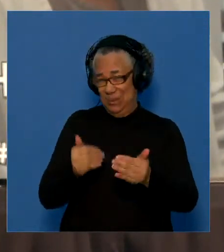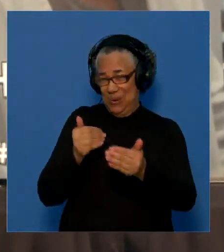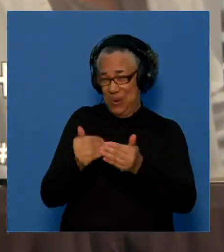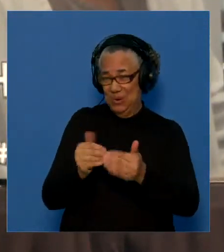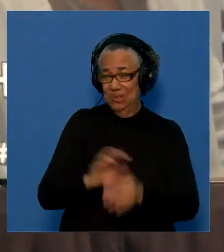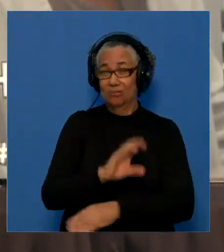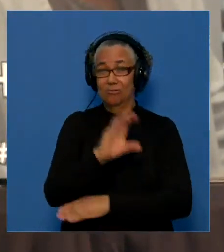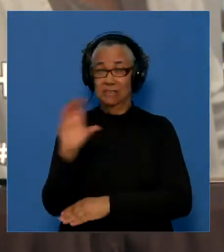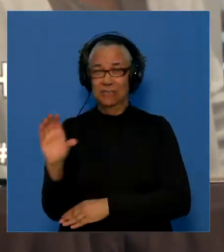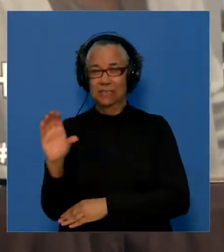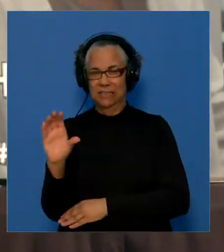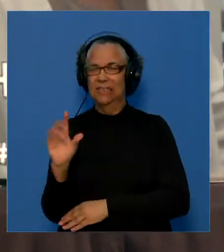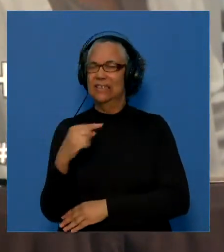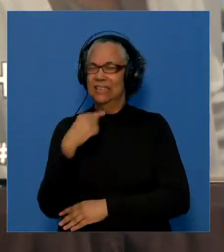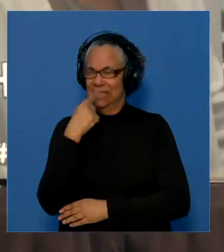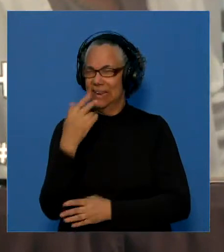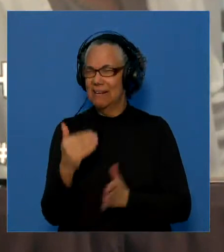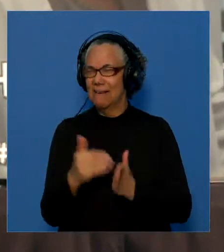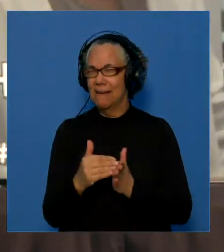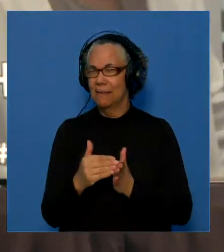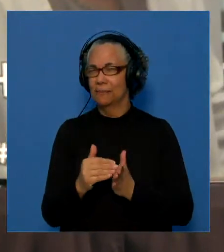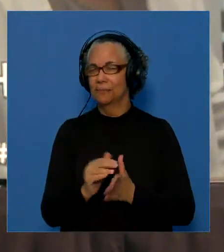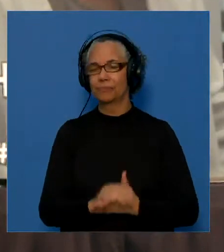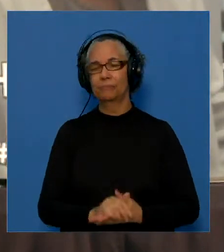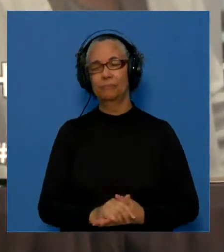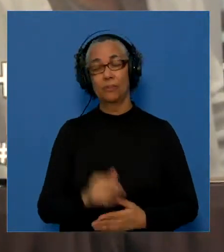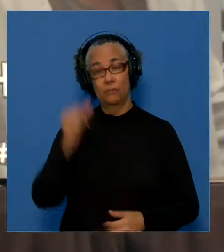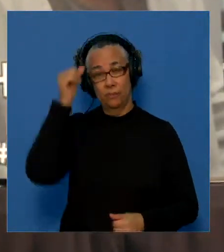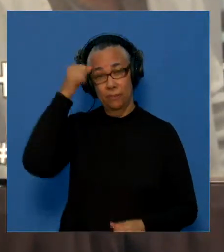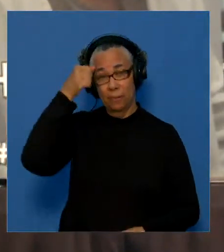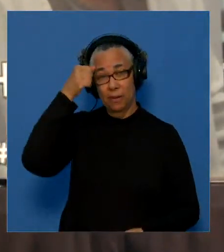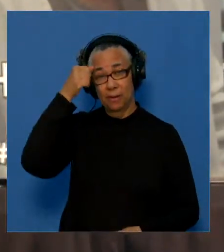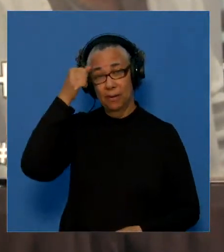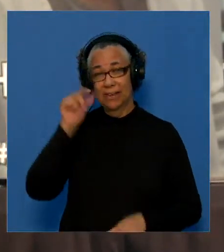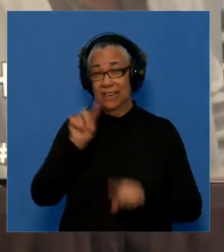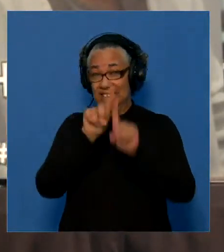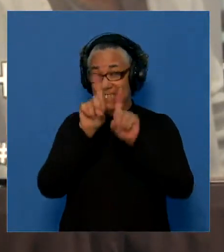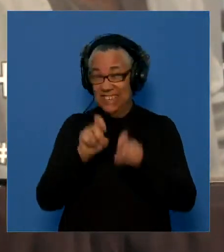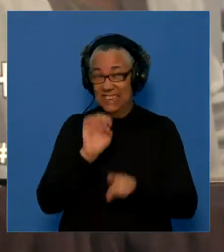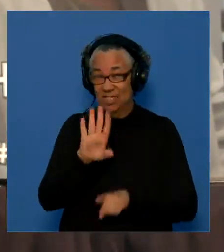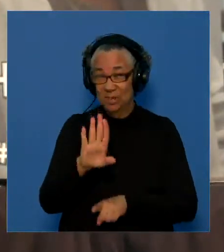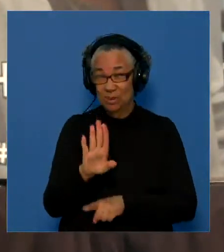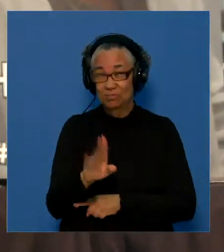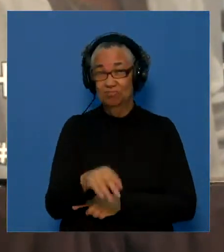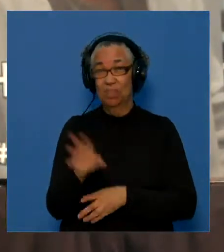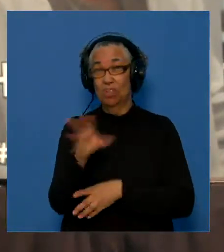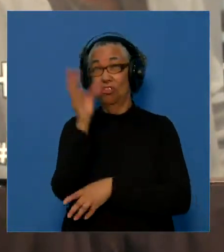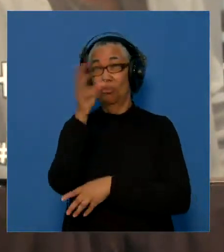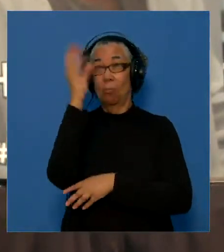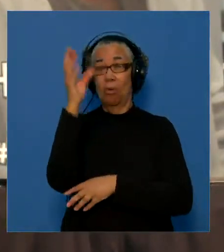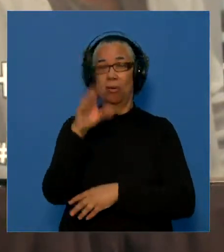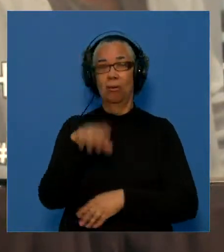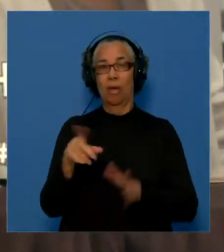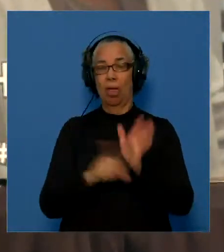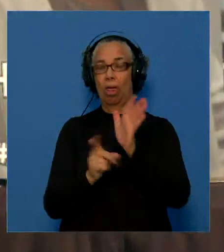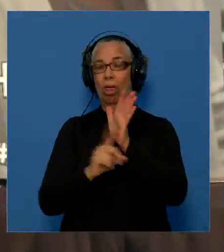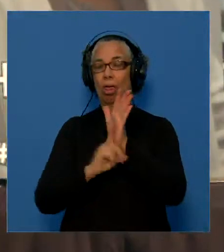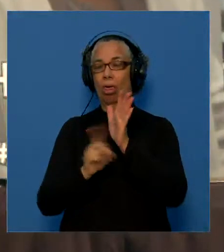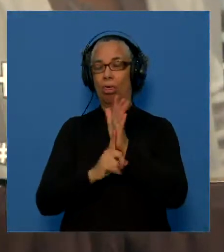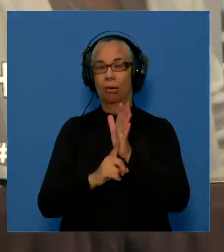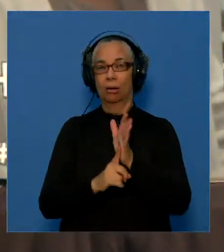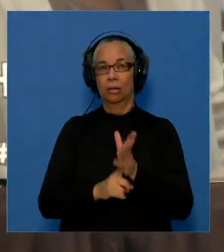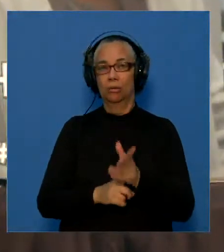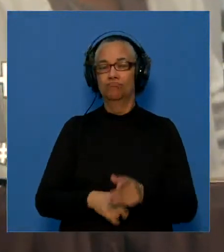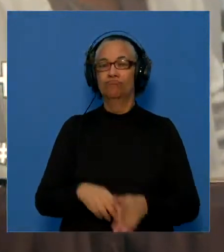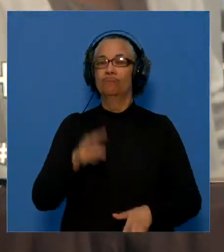tips are worth restating. As a reminder, test your smoke alarms. Water live